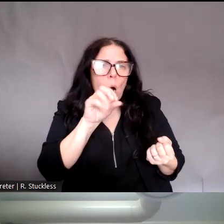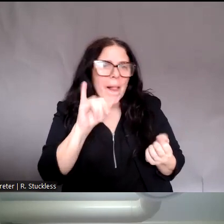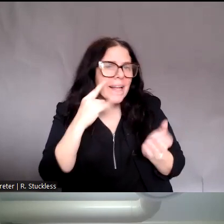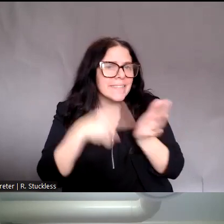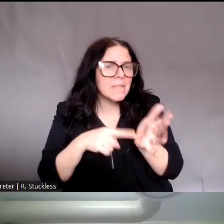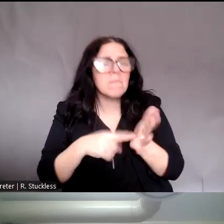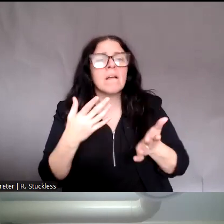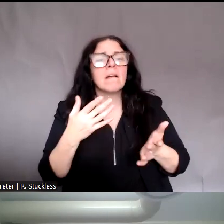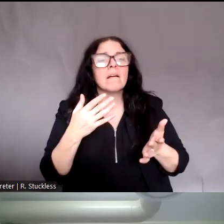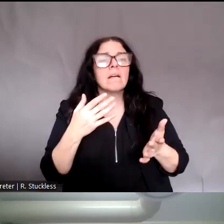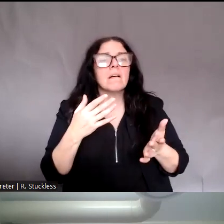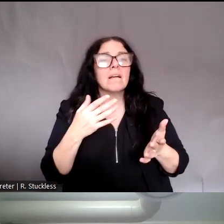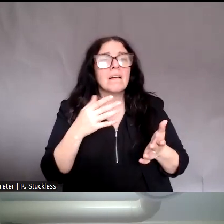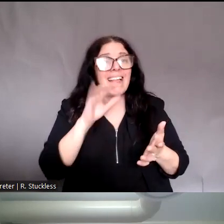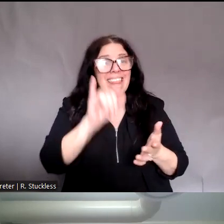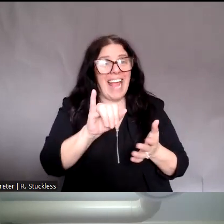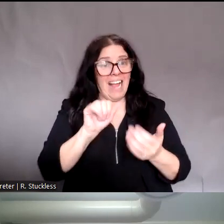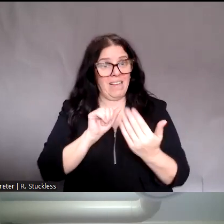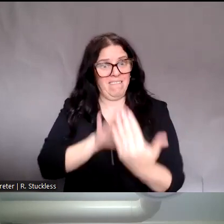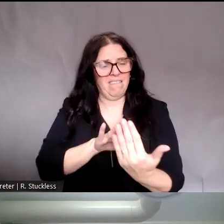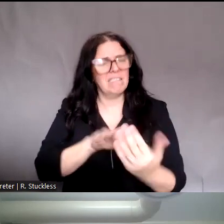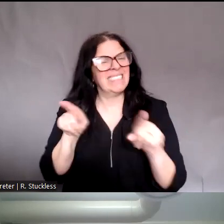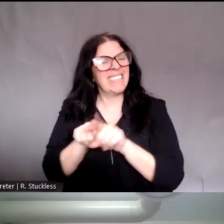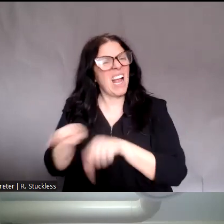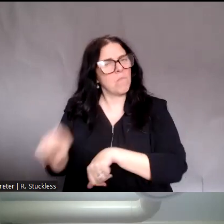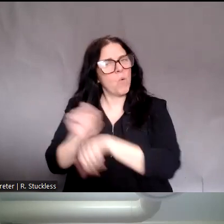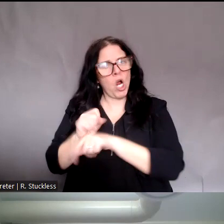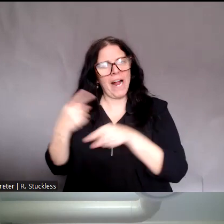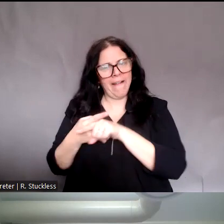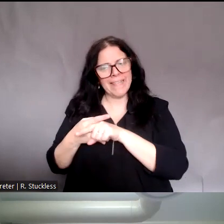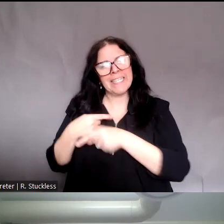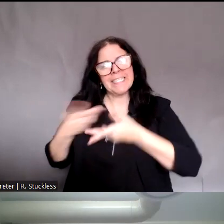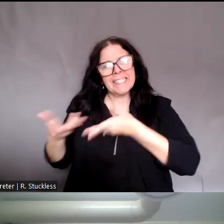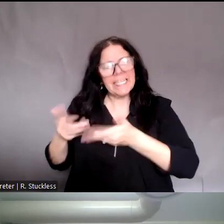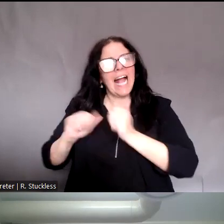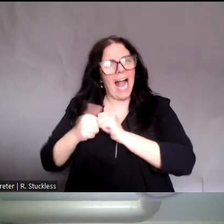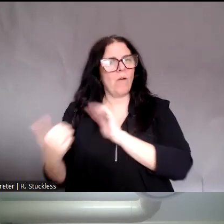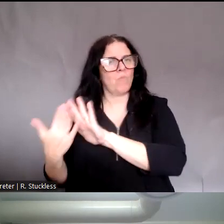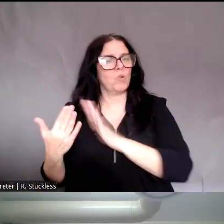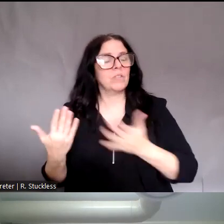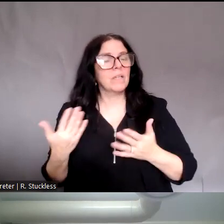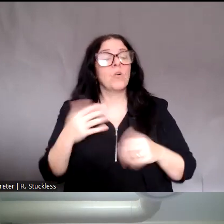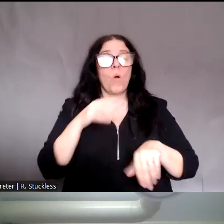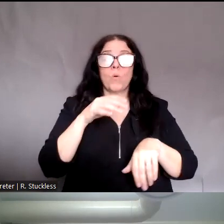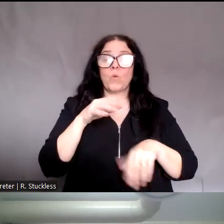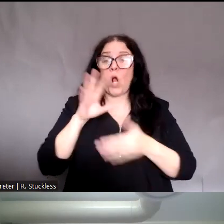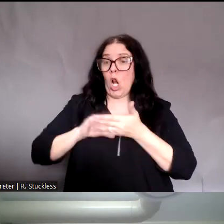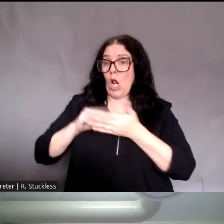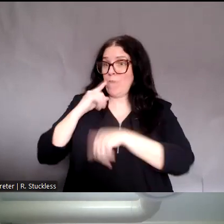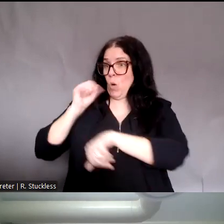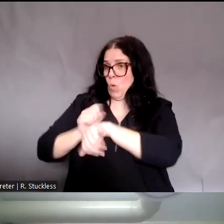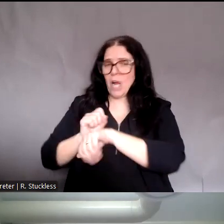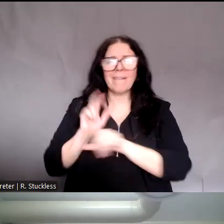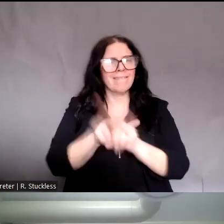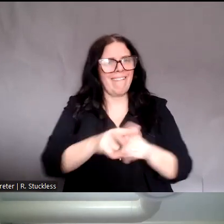be able to take work and, learning for work purposes and learning for life purposes and family purposes, and